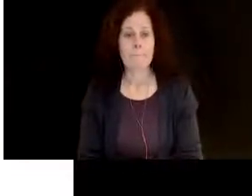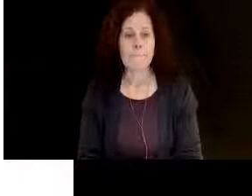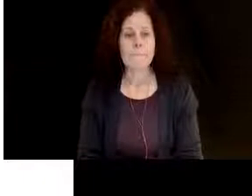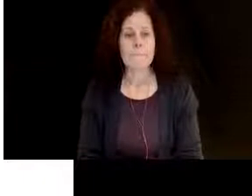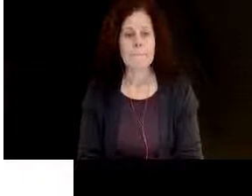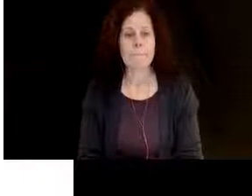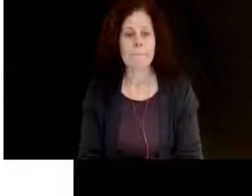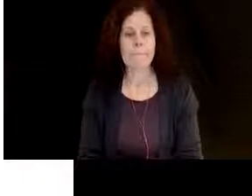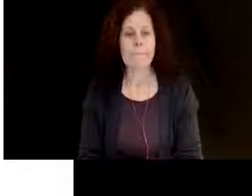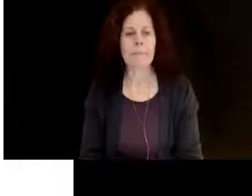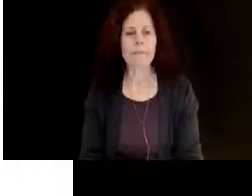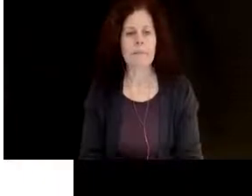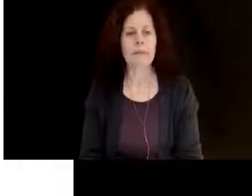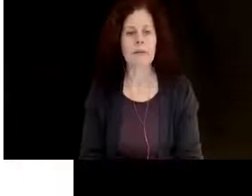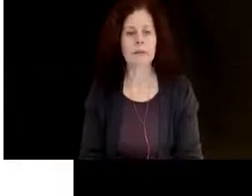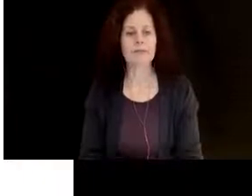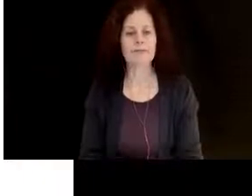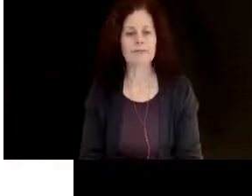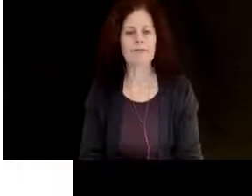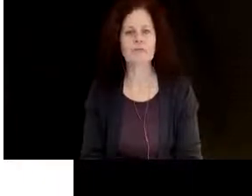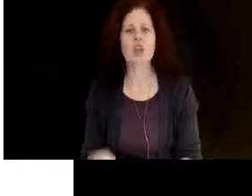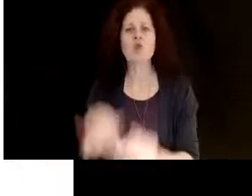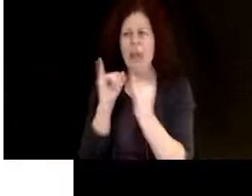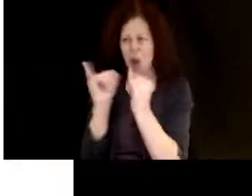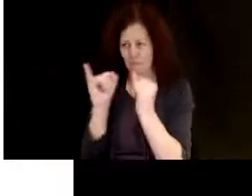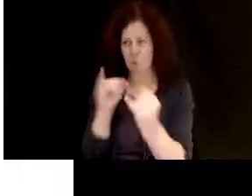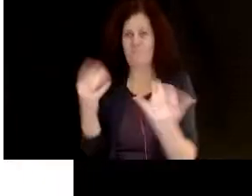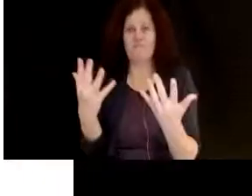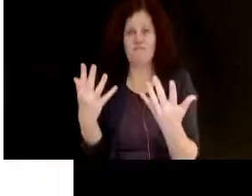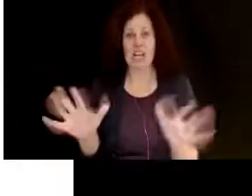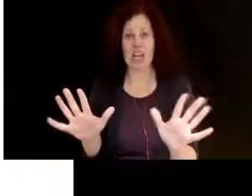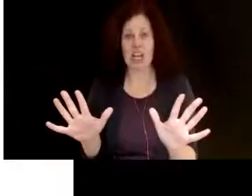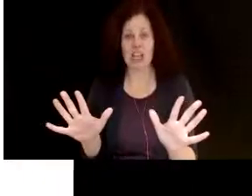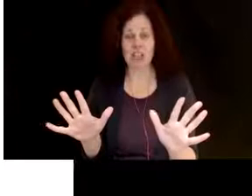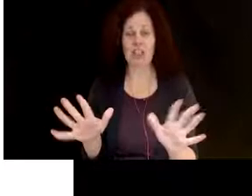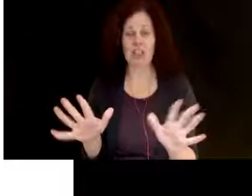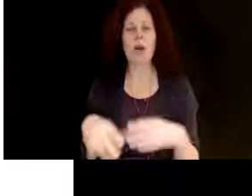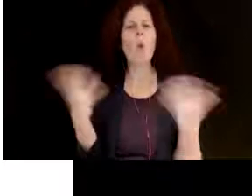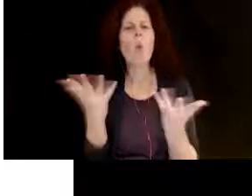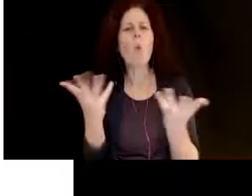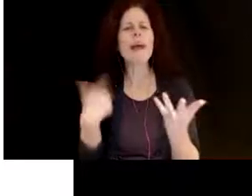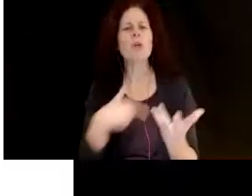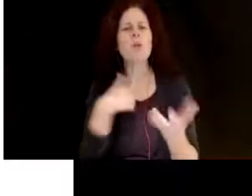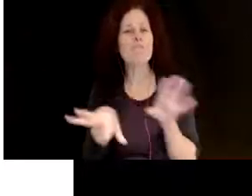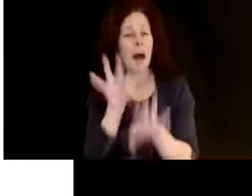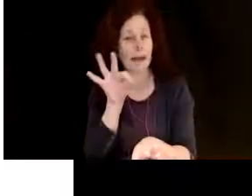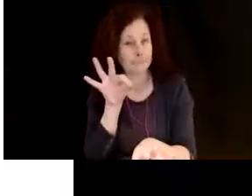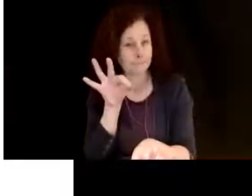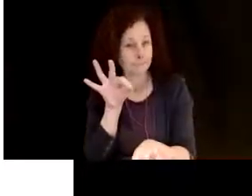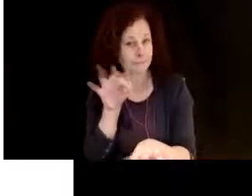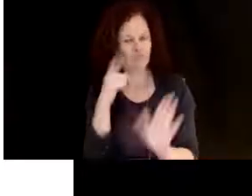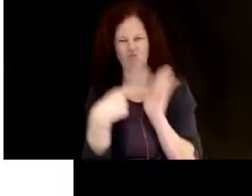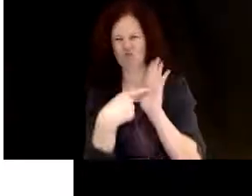So what did we find after talking with these master chefs? Here are just some of the important findings we wanted to share and